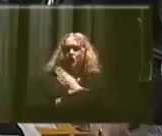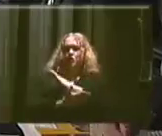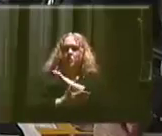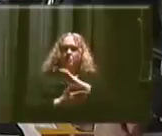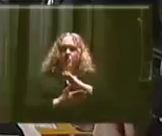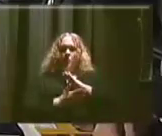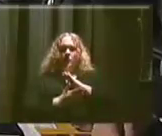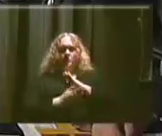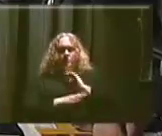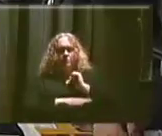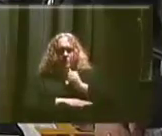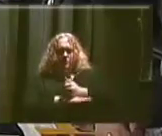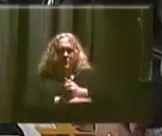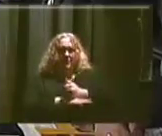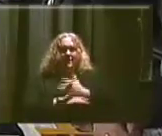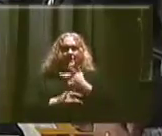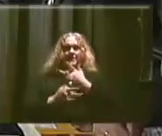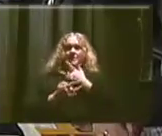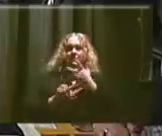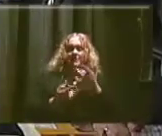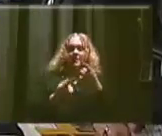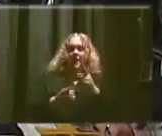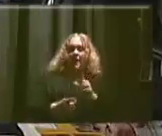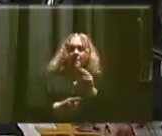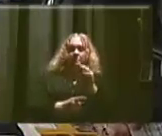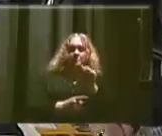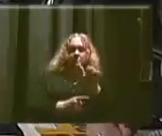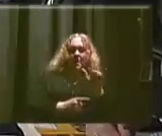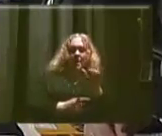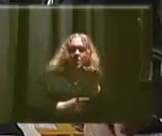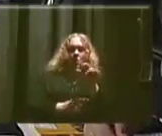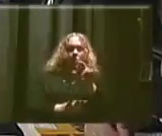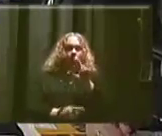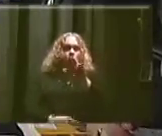it's typically happened in May or June. Yep.